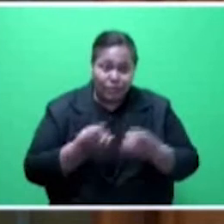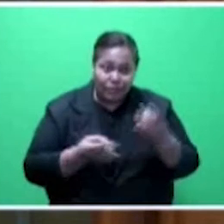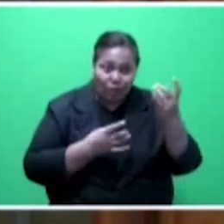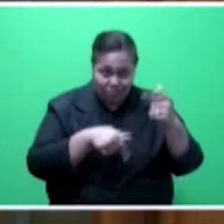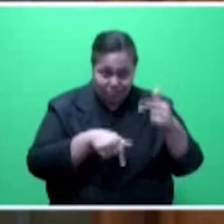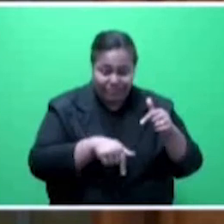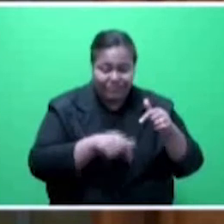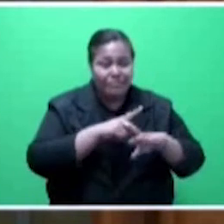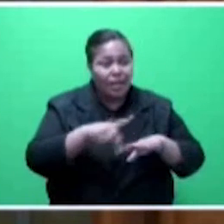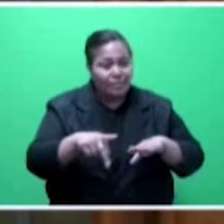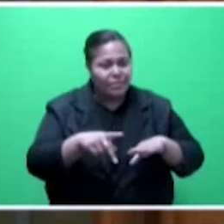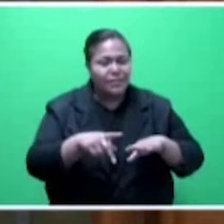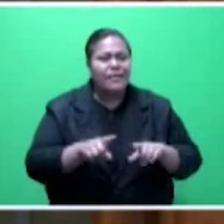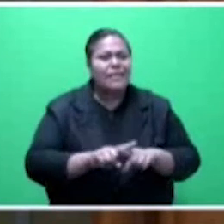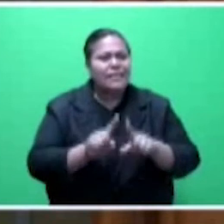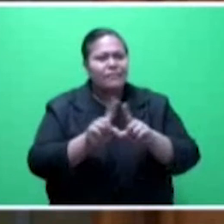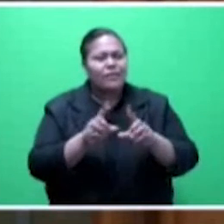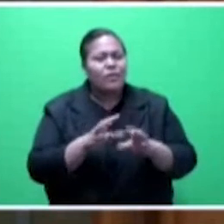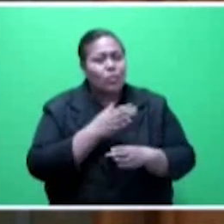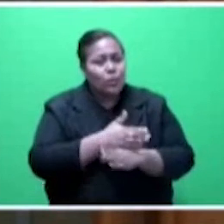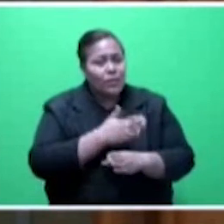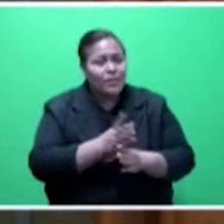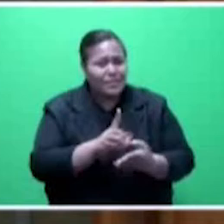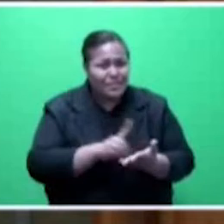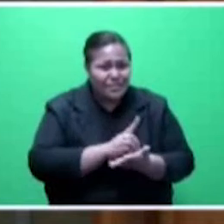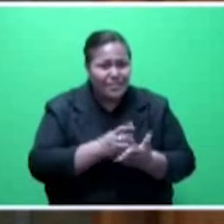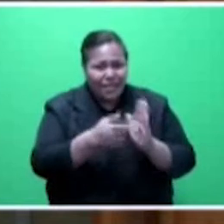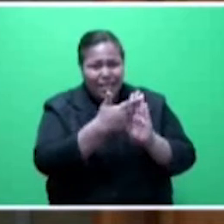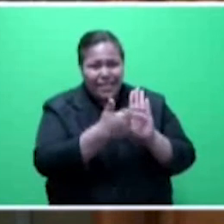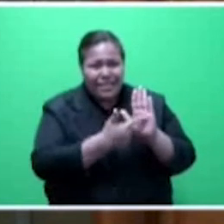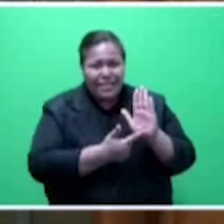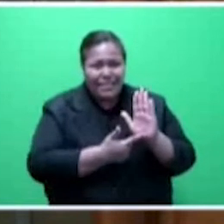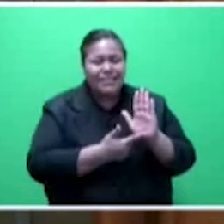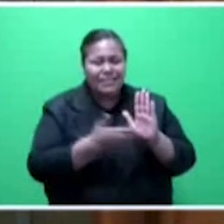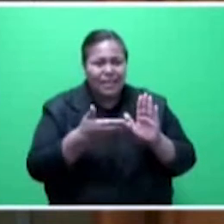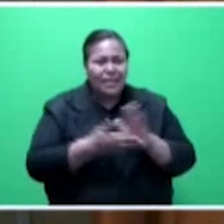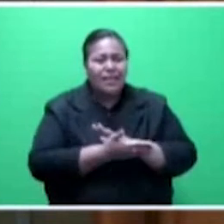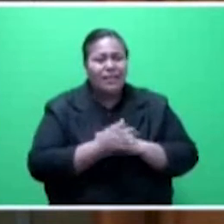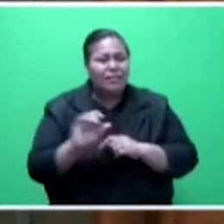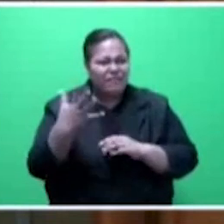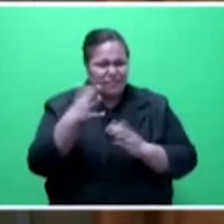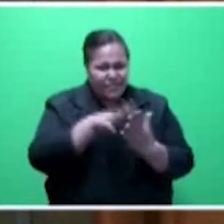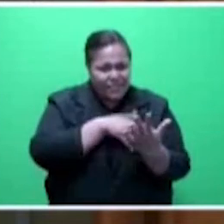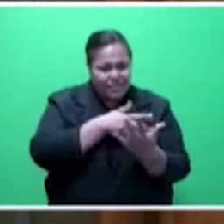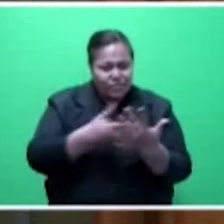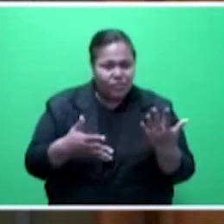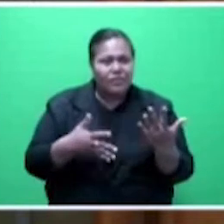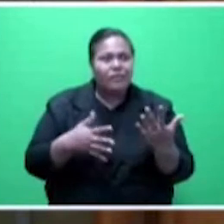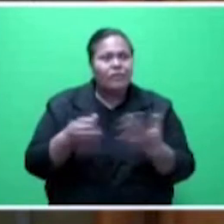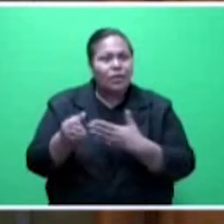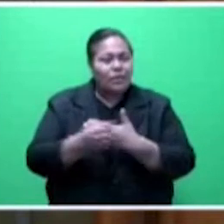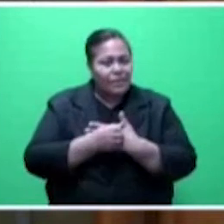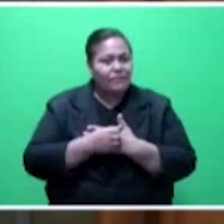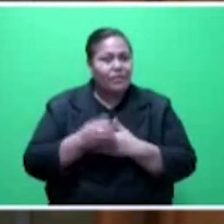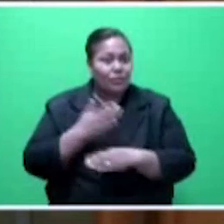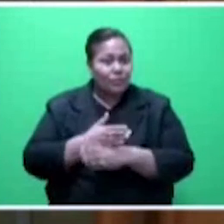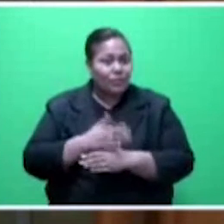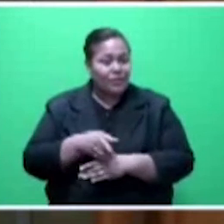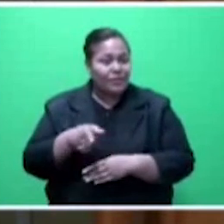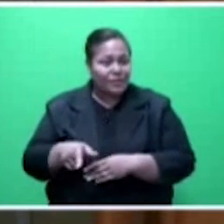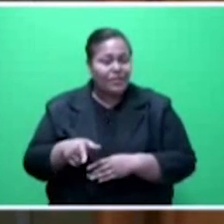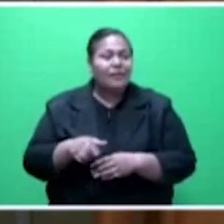that occupational diseases are listed in the 5th schedule of the Health and Safety at Work Administration Regulation